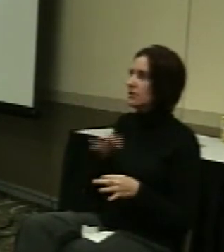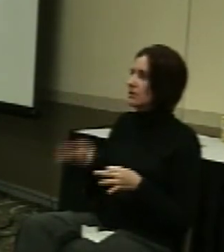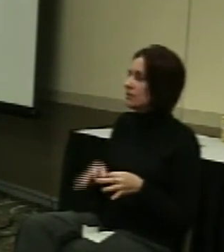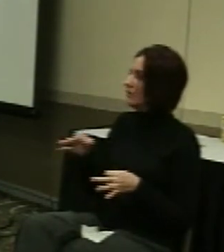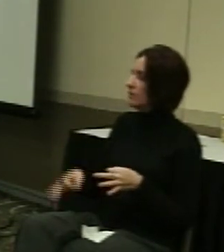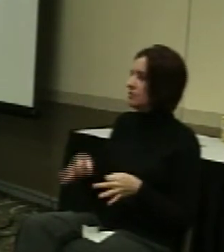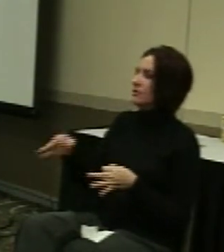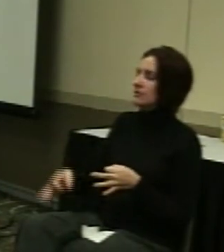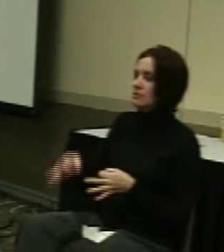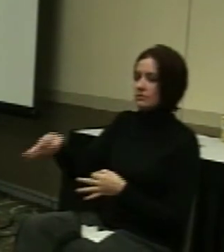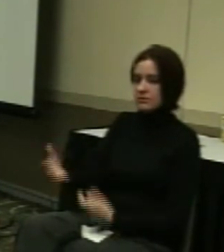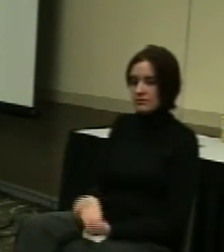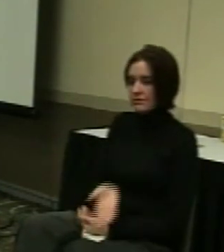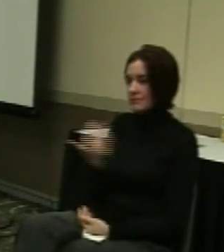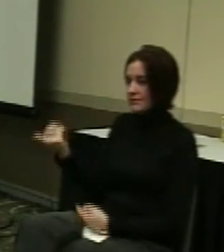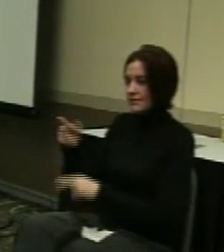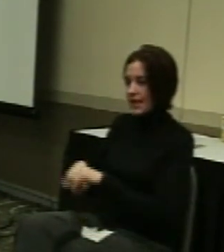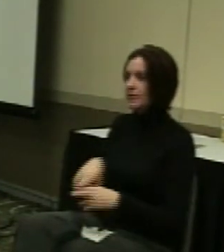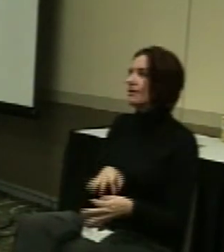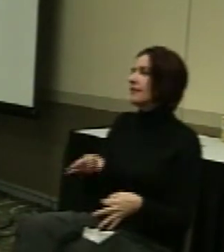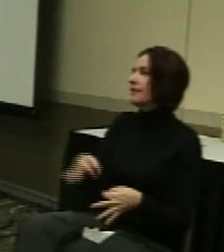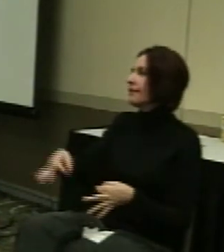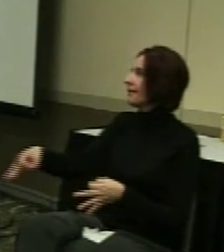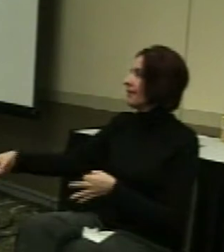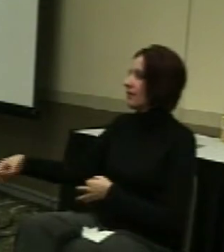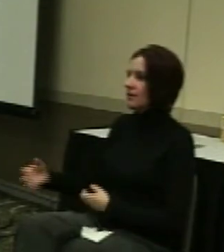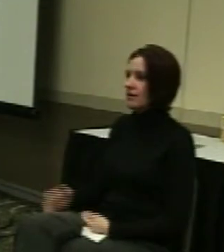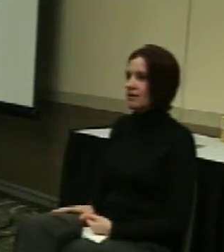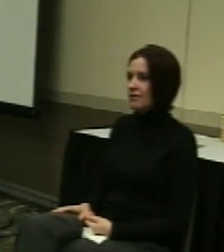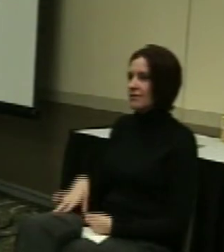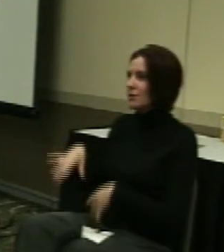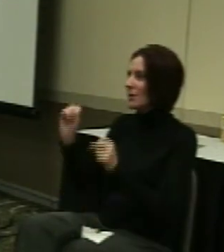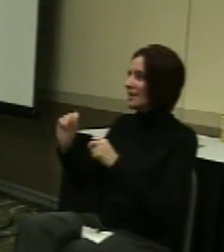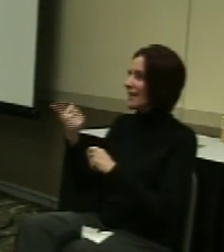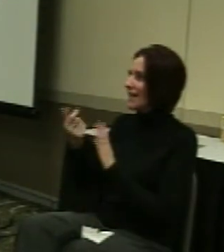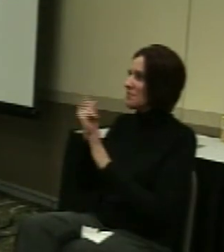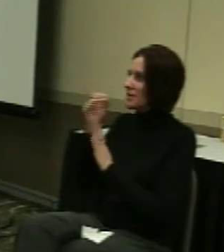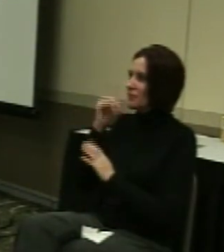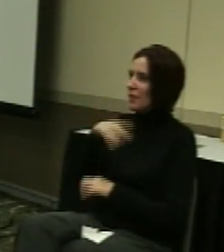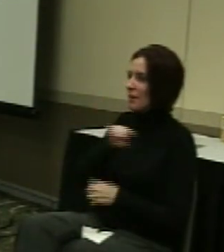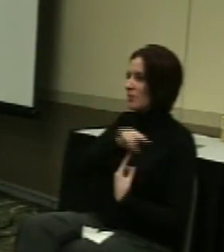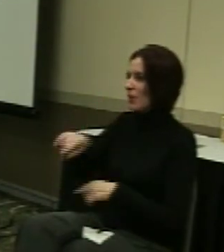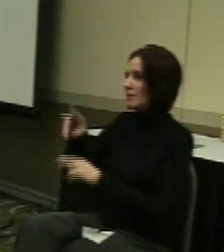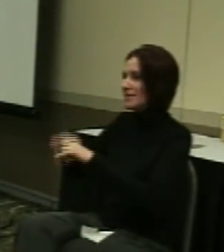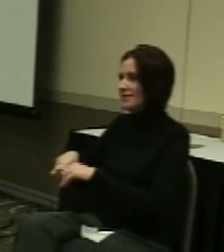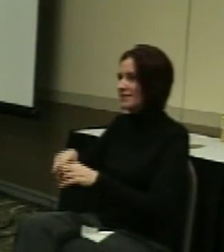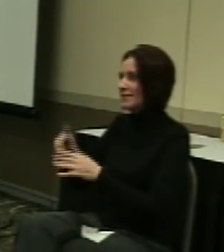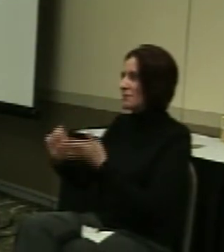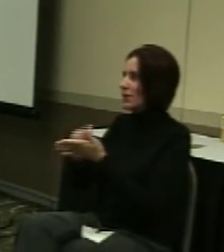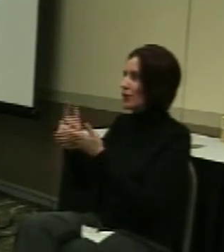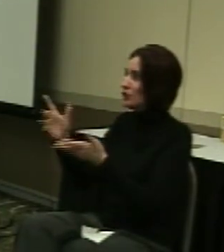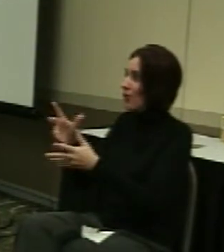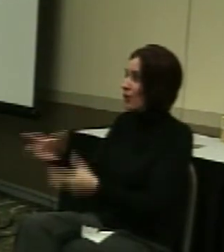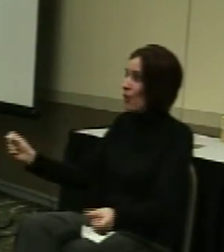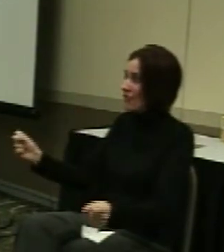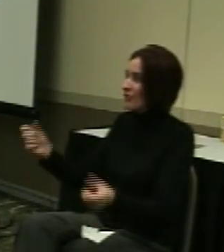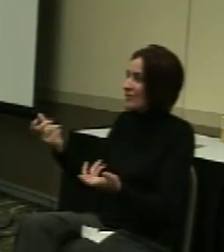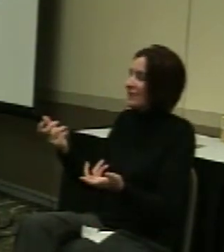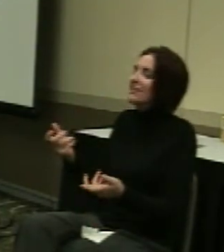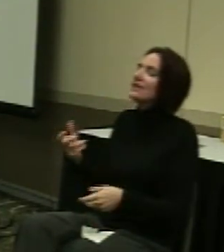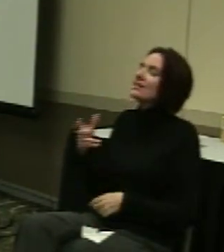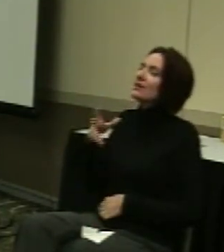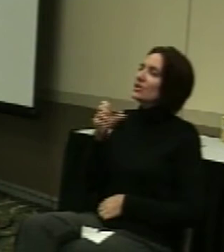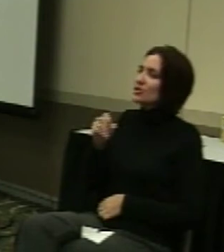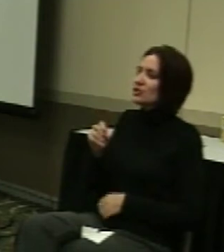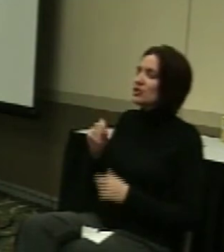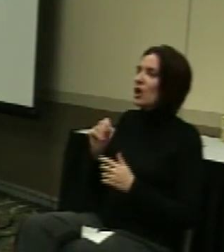be 5 minutes or 7 minutes, and gosh, the period is over, So that's really difficult. So this thing is latency, shortening